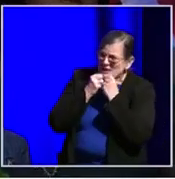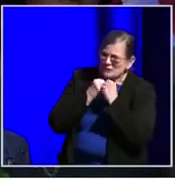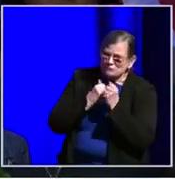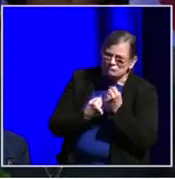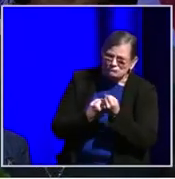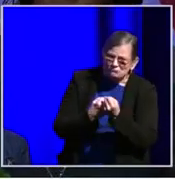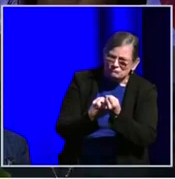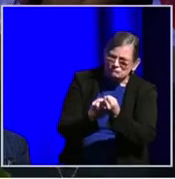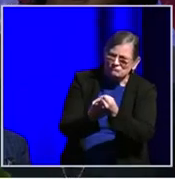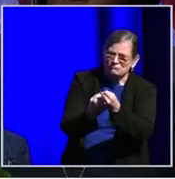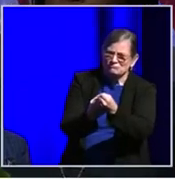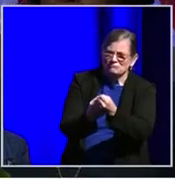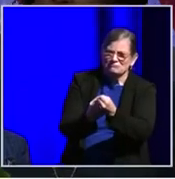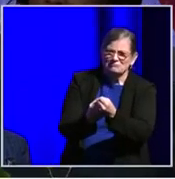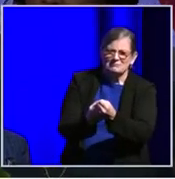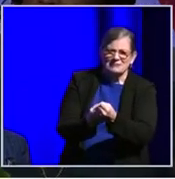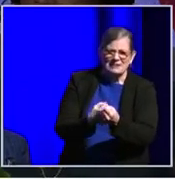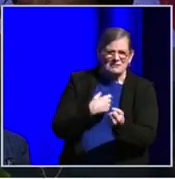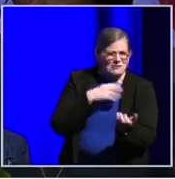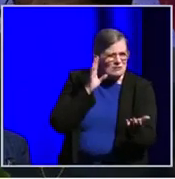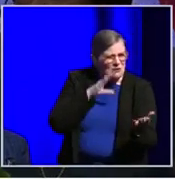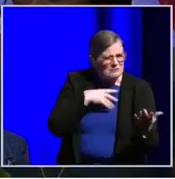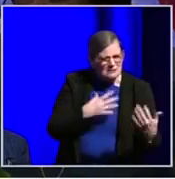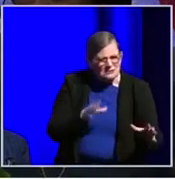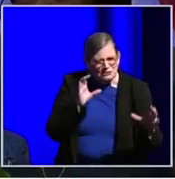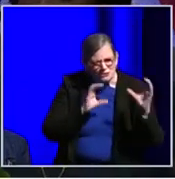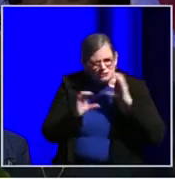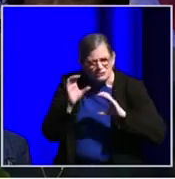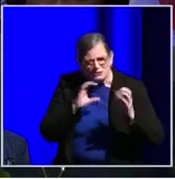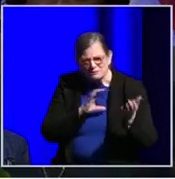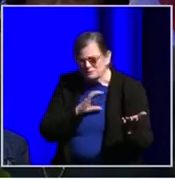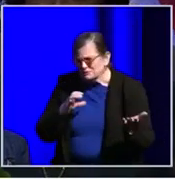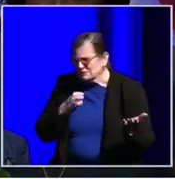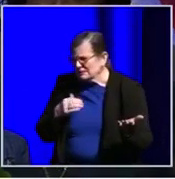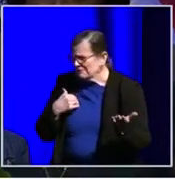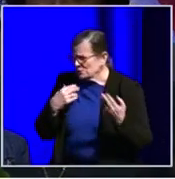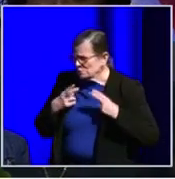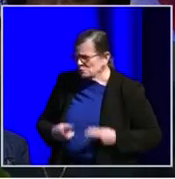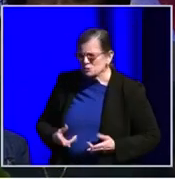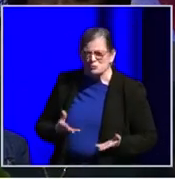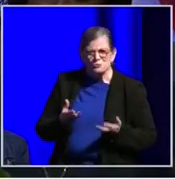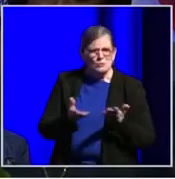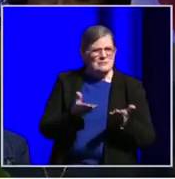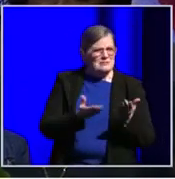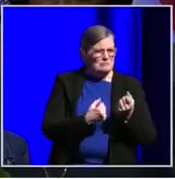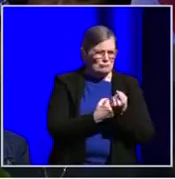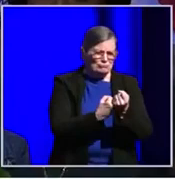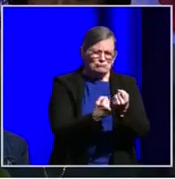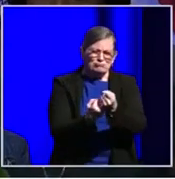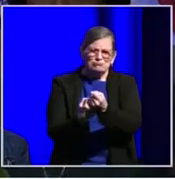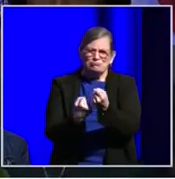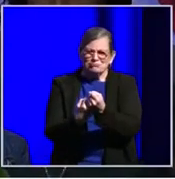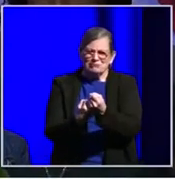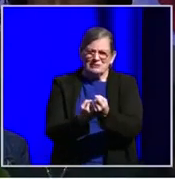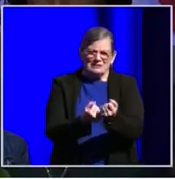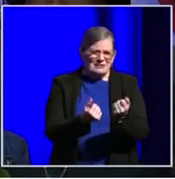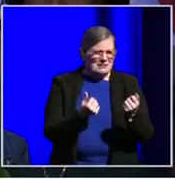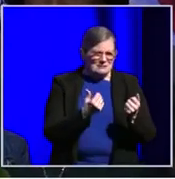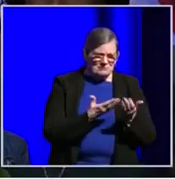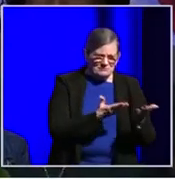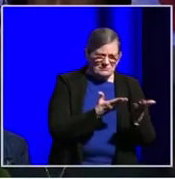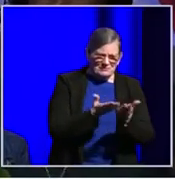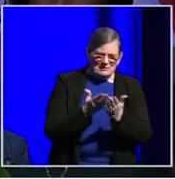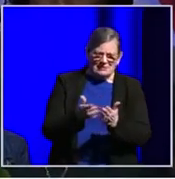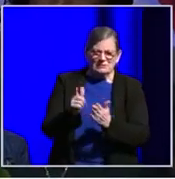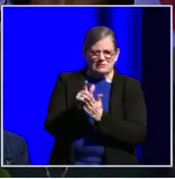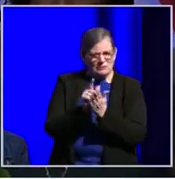out the chairmanship of the Committee on Human Services, and it's why I persevered in advancing the piece of legislation for which I am most proud, the Homes and Hearts